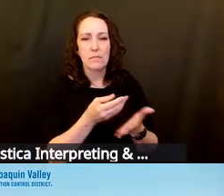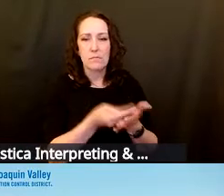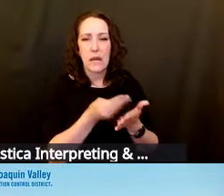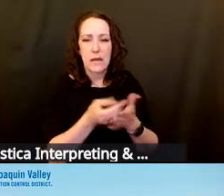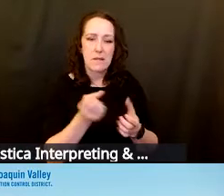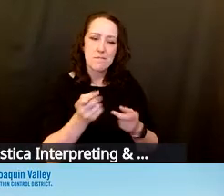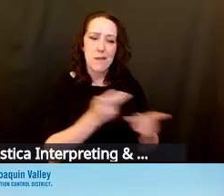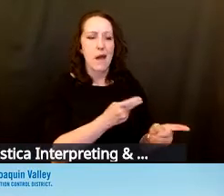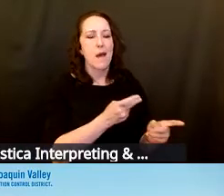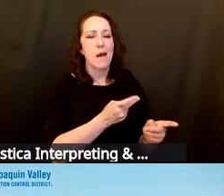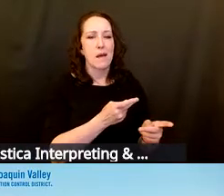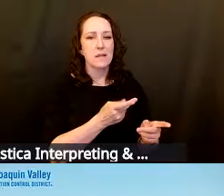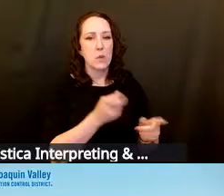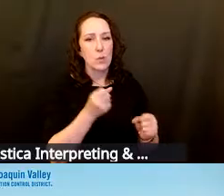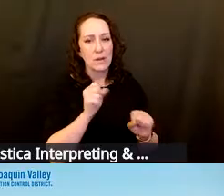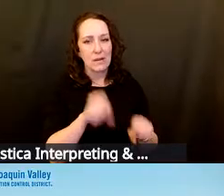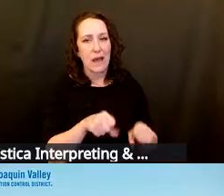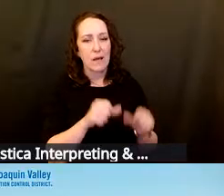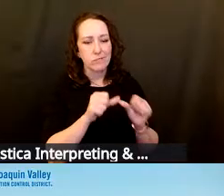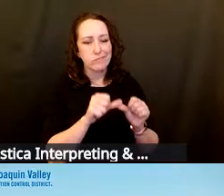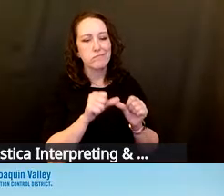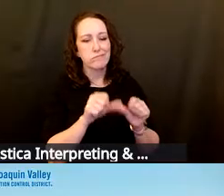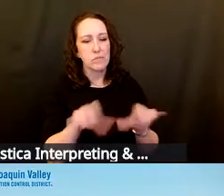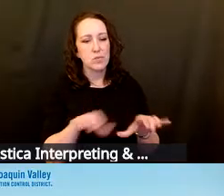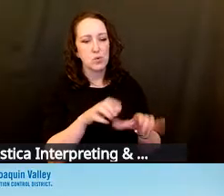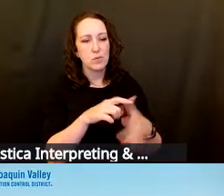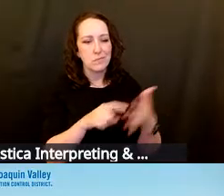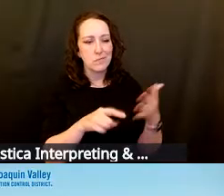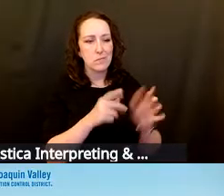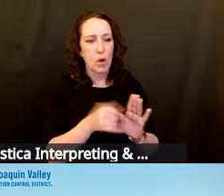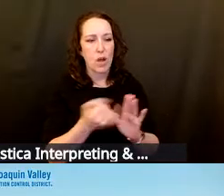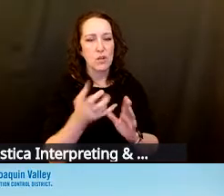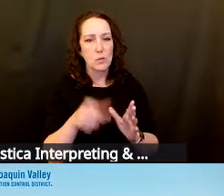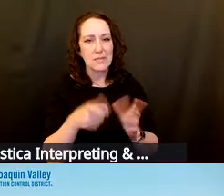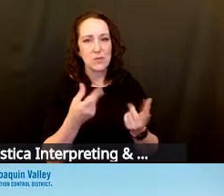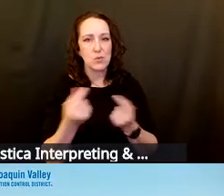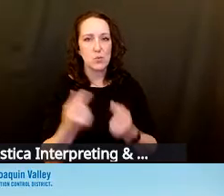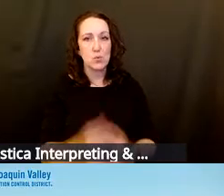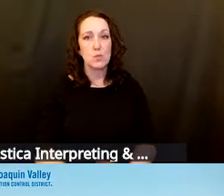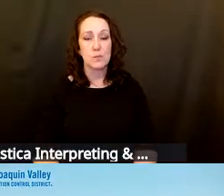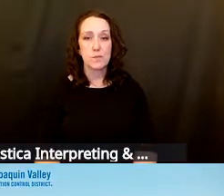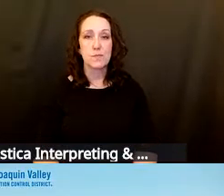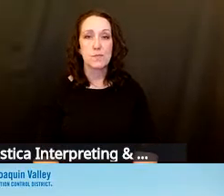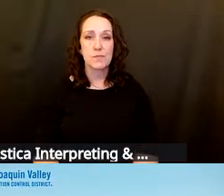in so that we can continue to do the projects that we need to be done.